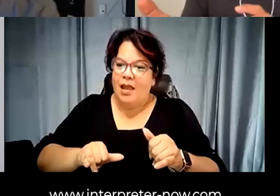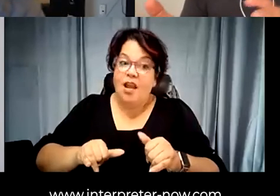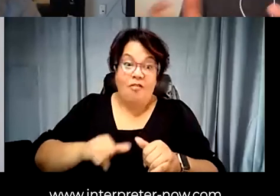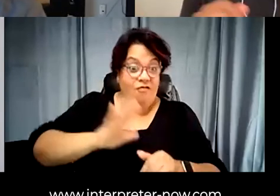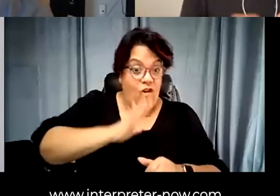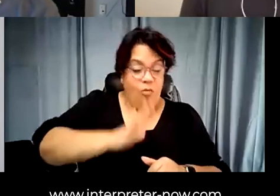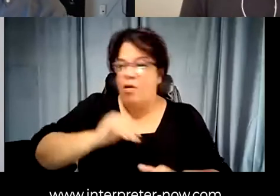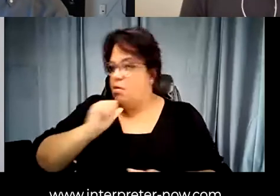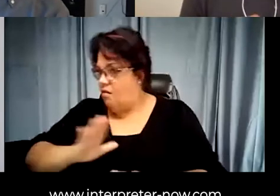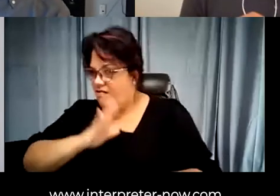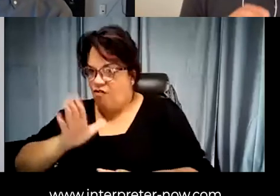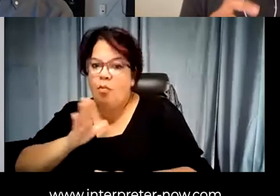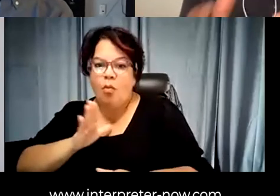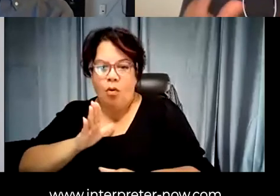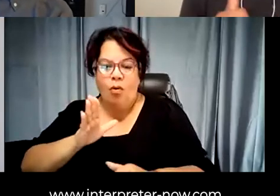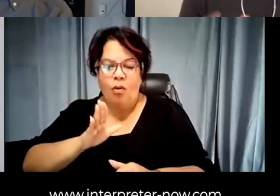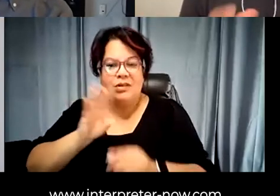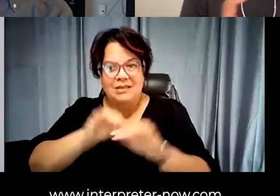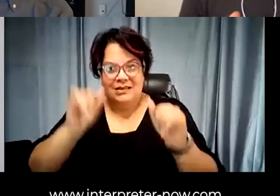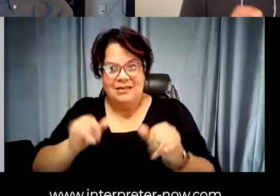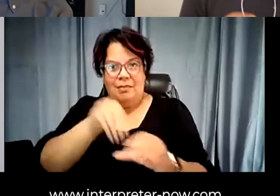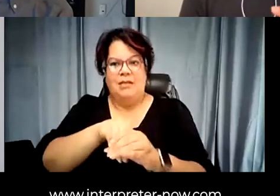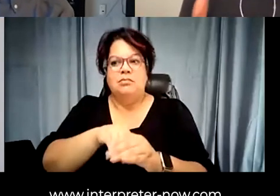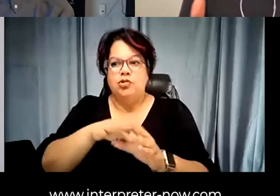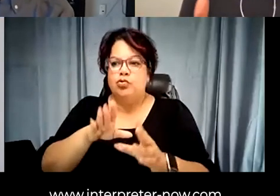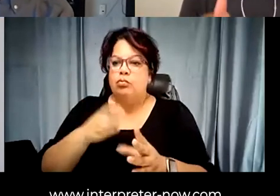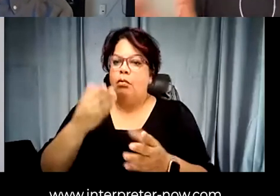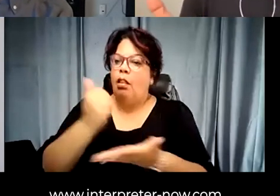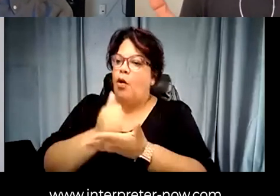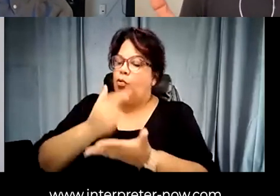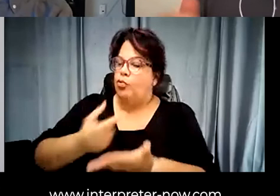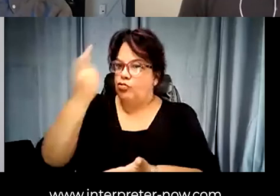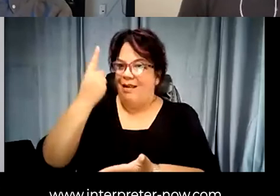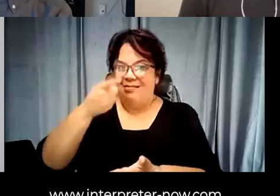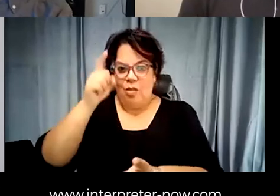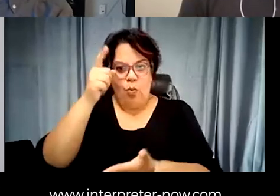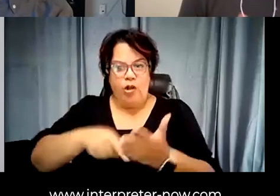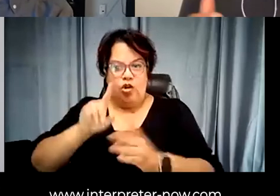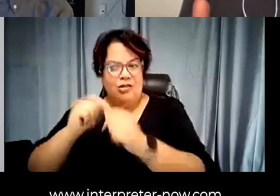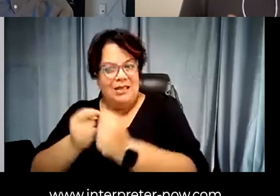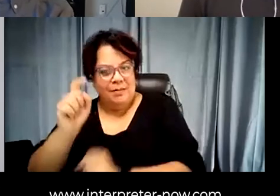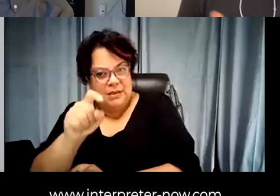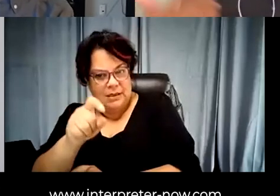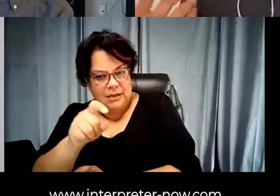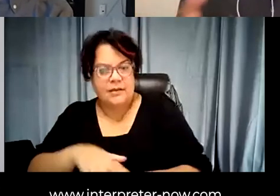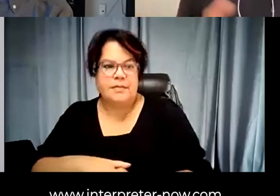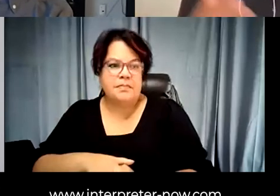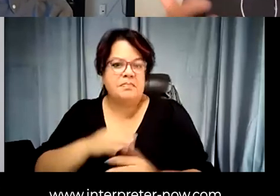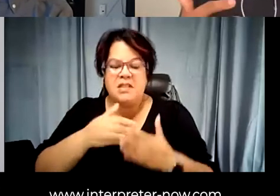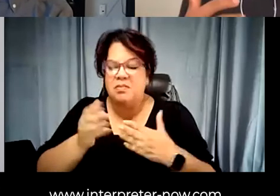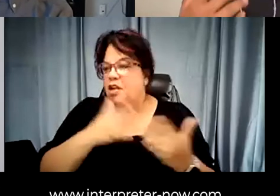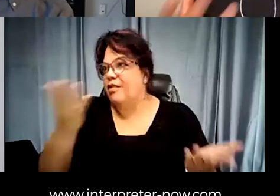informal, to help you understand the needs of your team, whether it's a roster